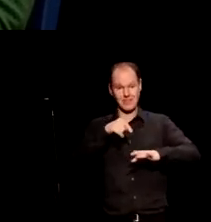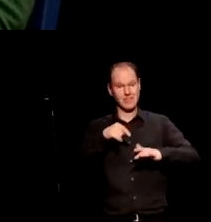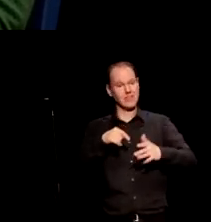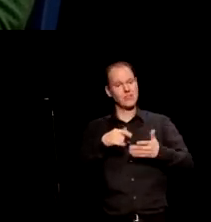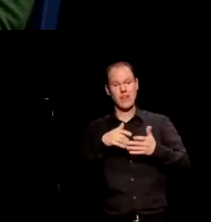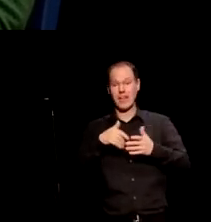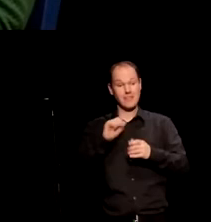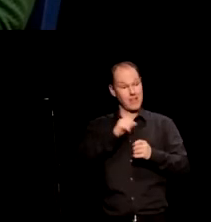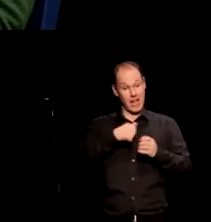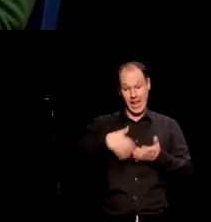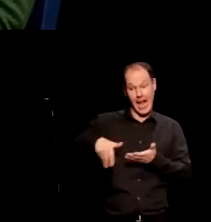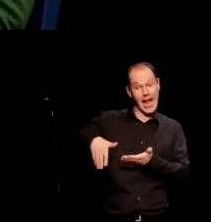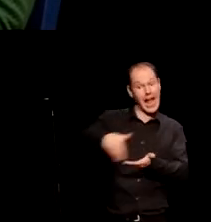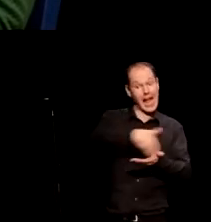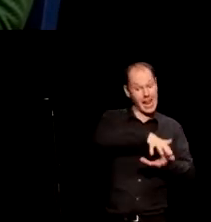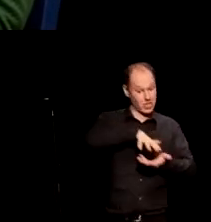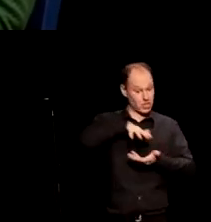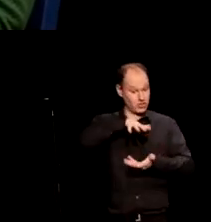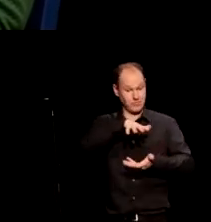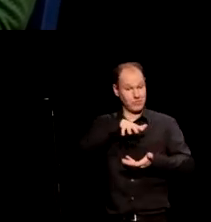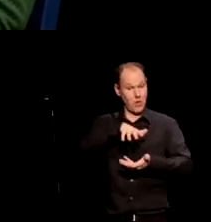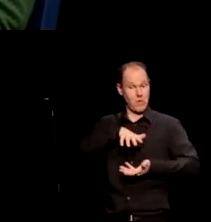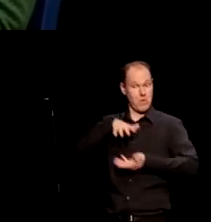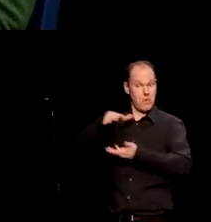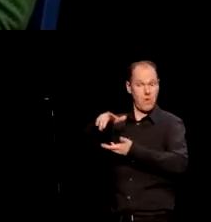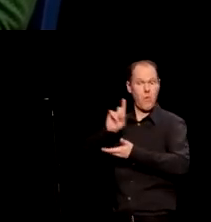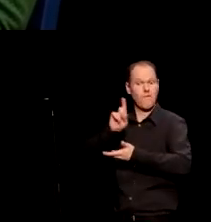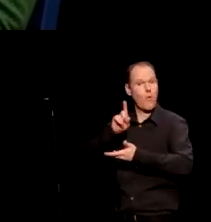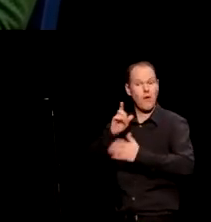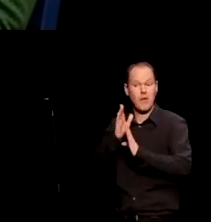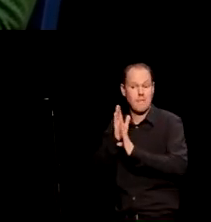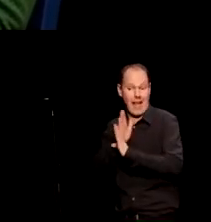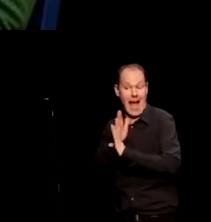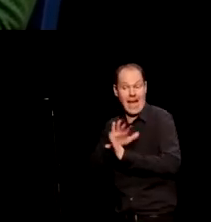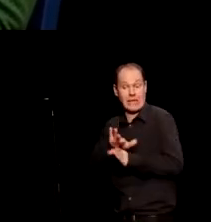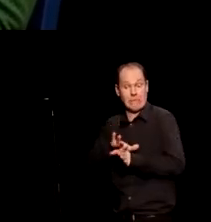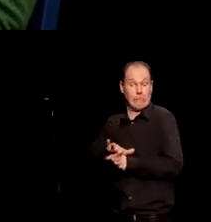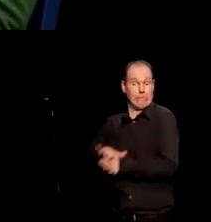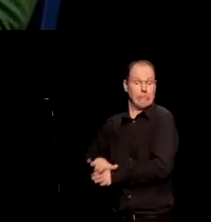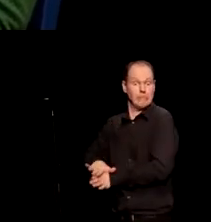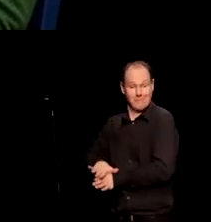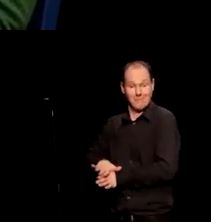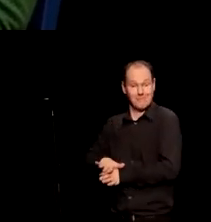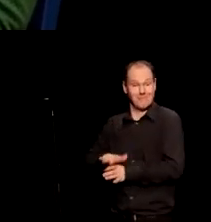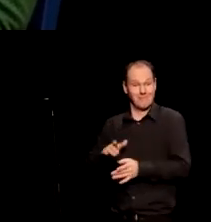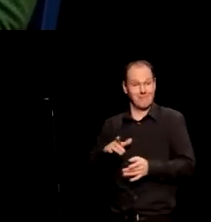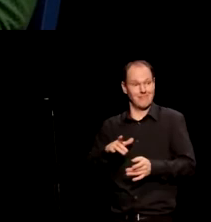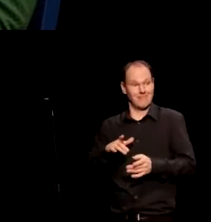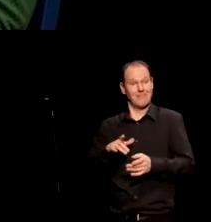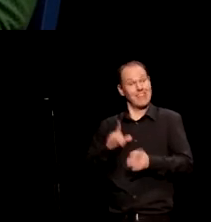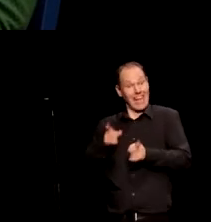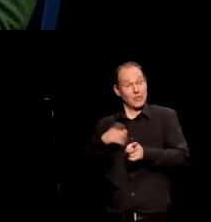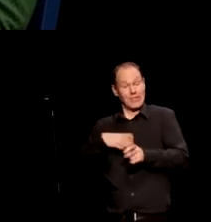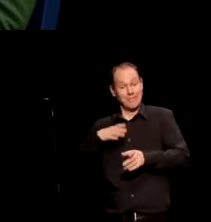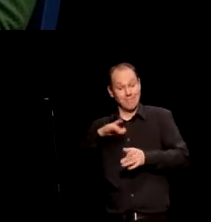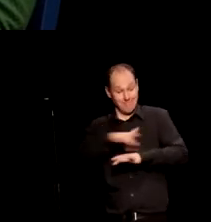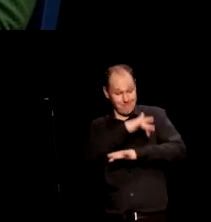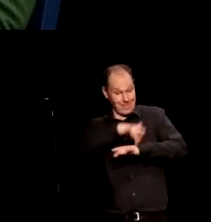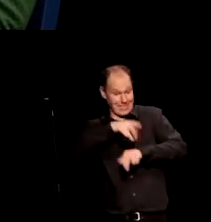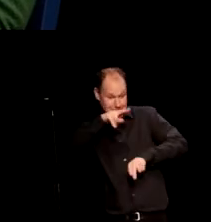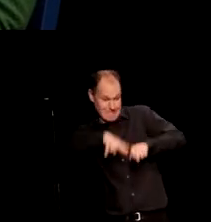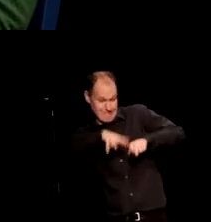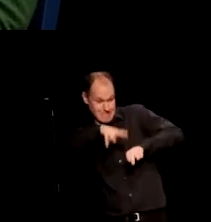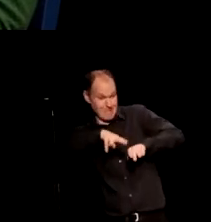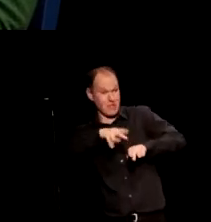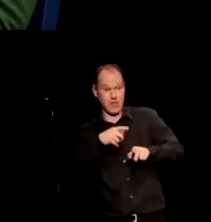not to preserve and protect, it was to hide and ensure that we didn't see of it, although that license said they're good to